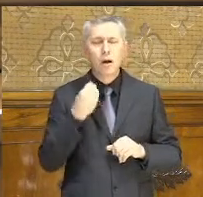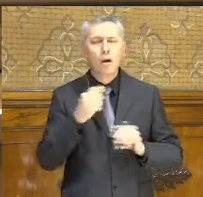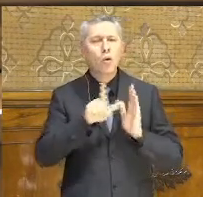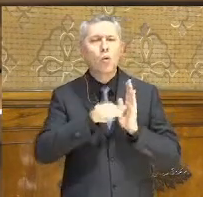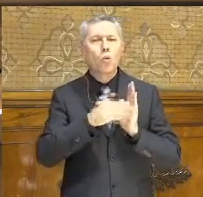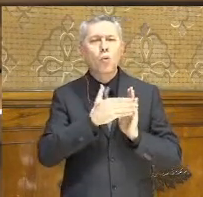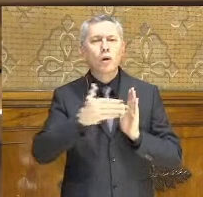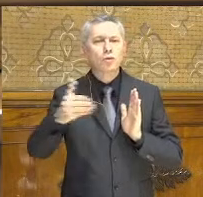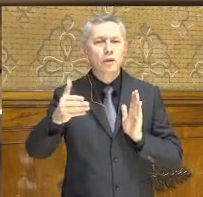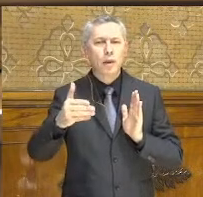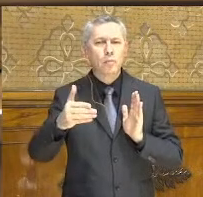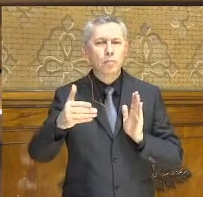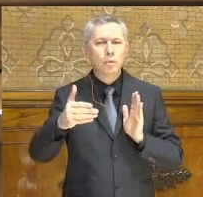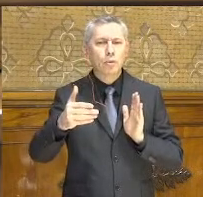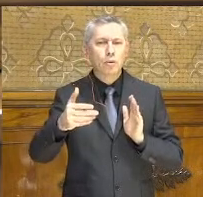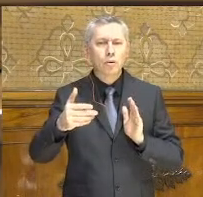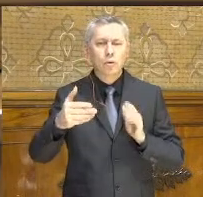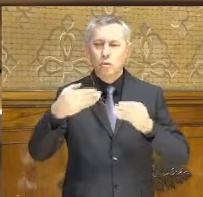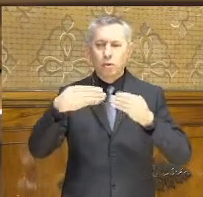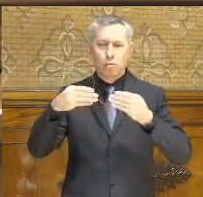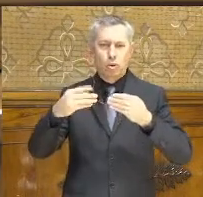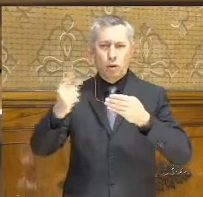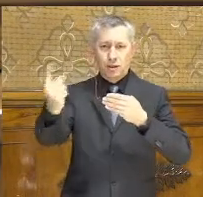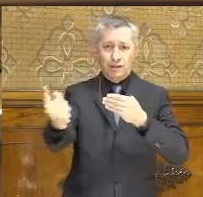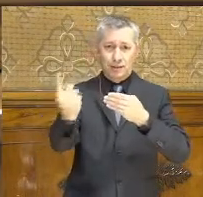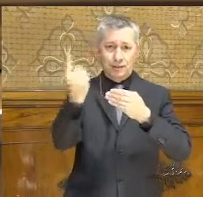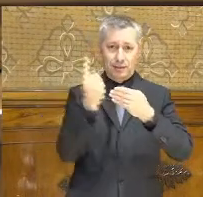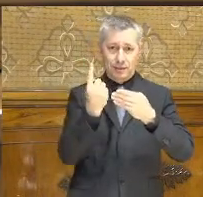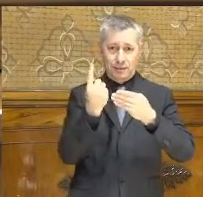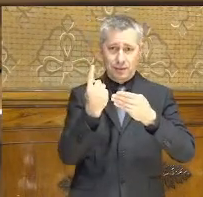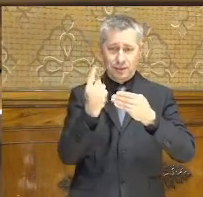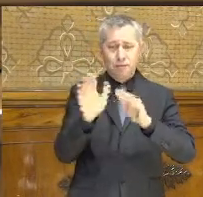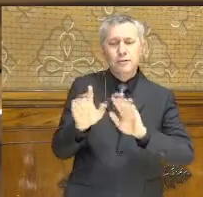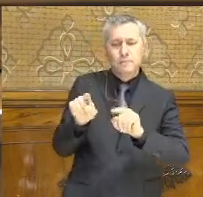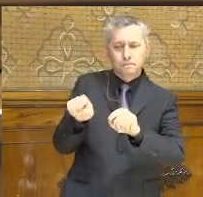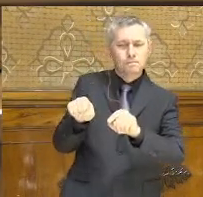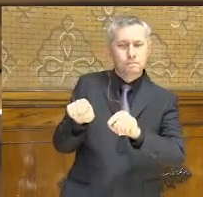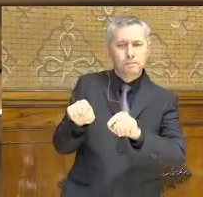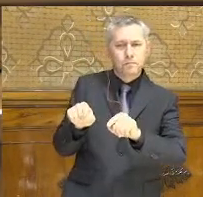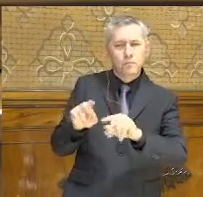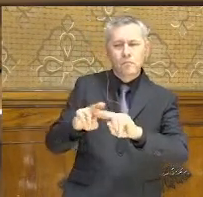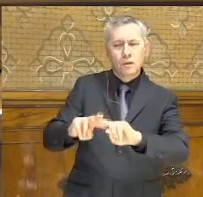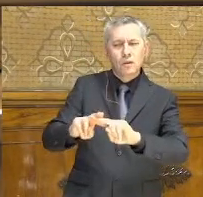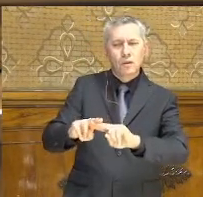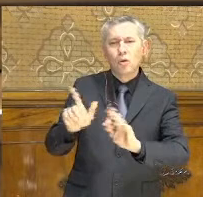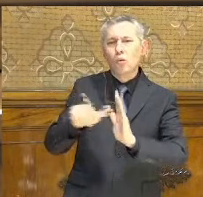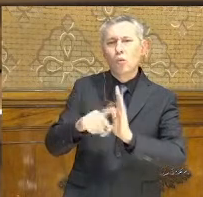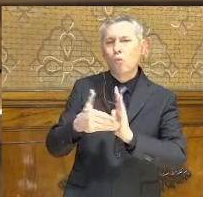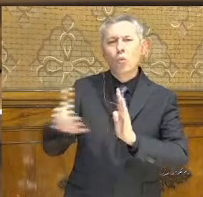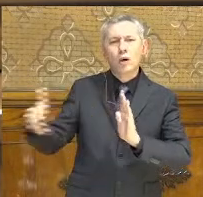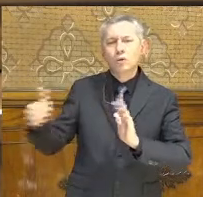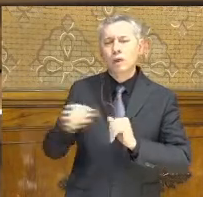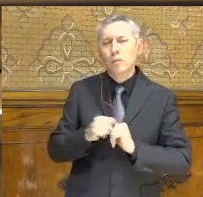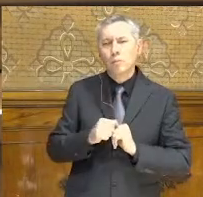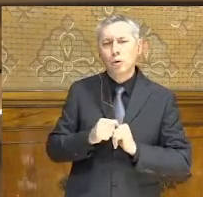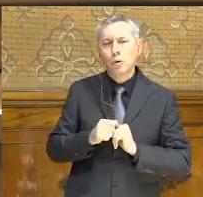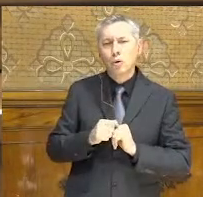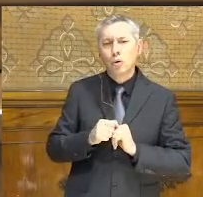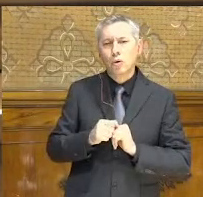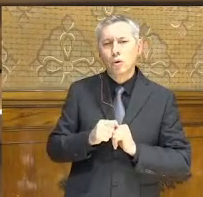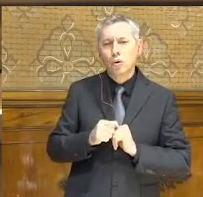the most important ethical issue. Then when you bring him, if you don't question him, but feed him before, you feed him or